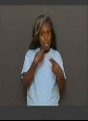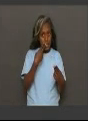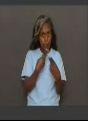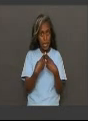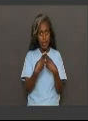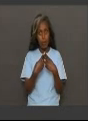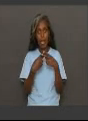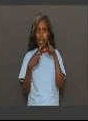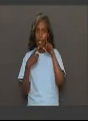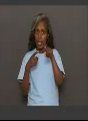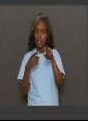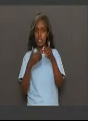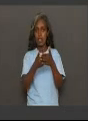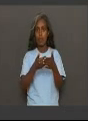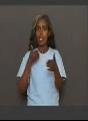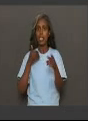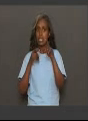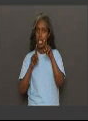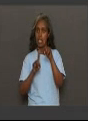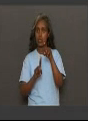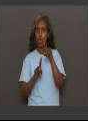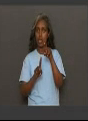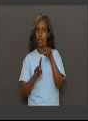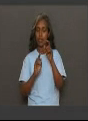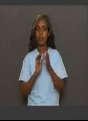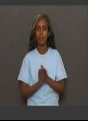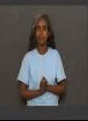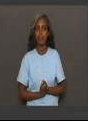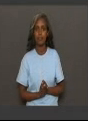multiplied by x minus x1.